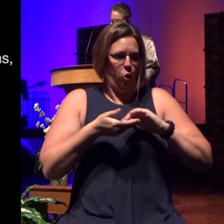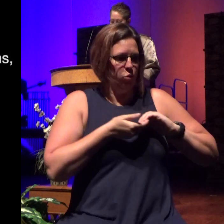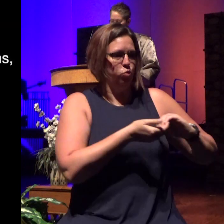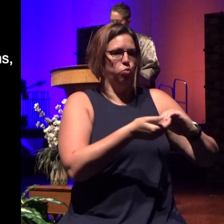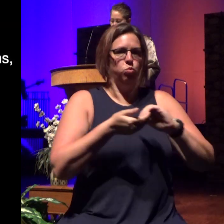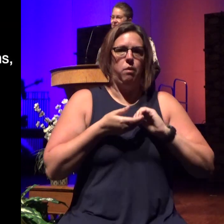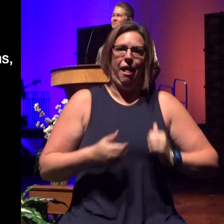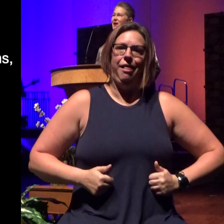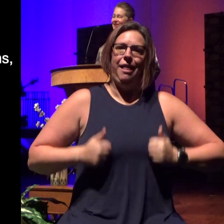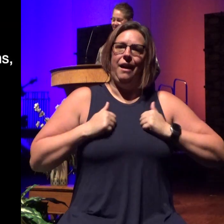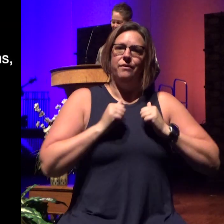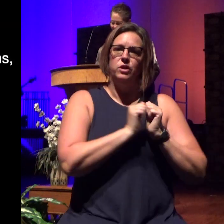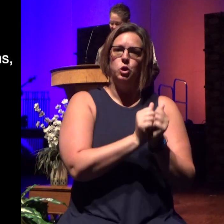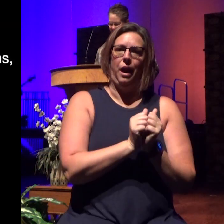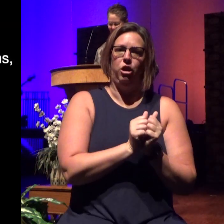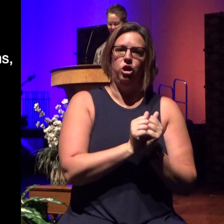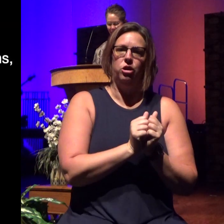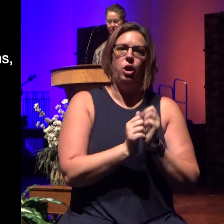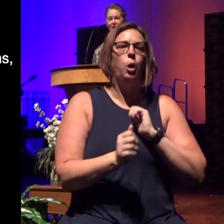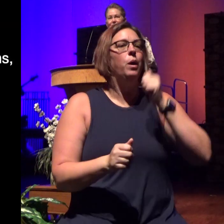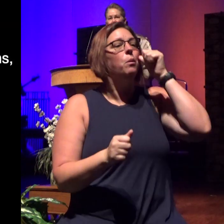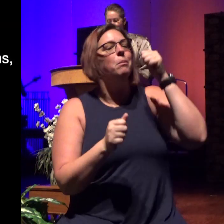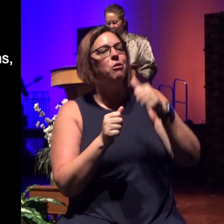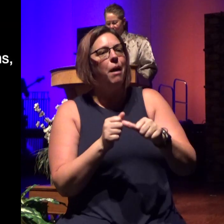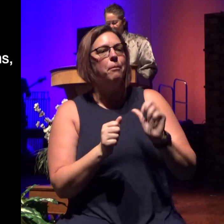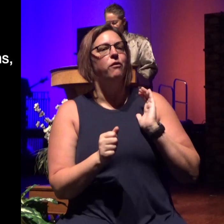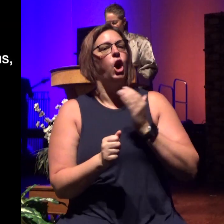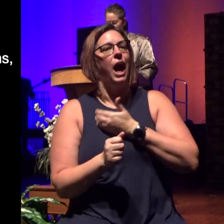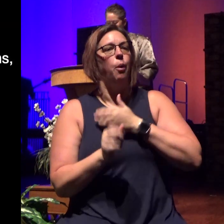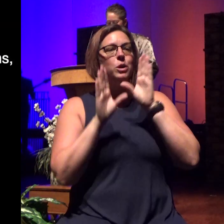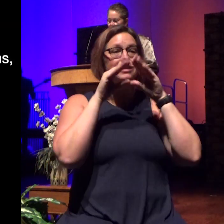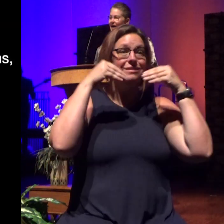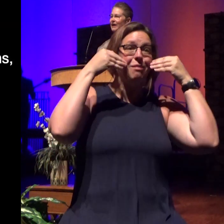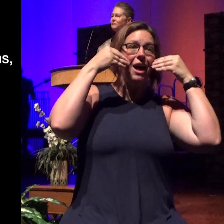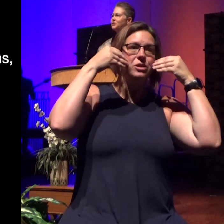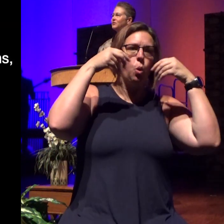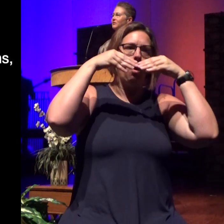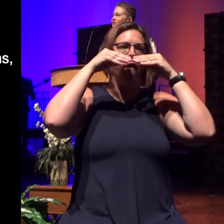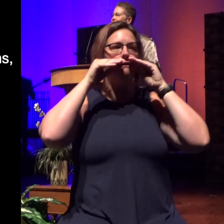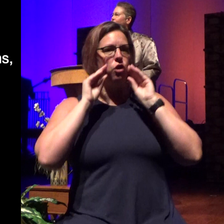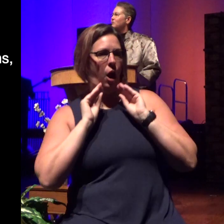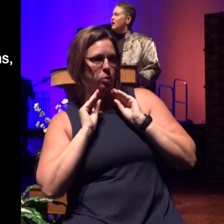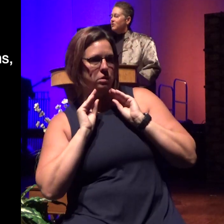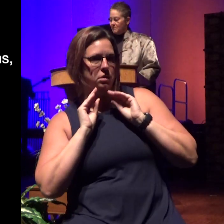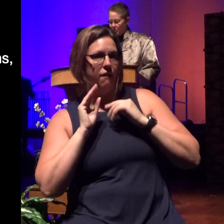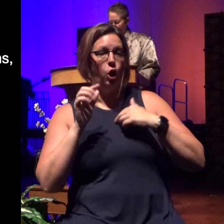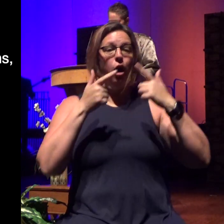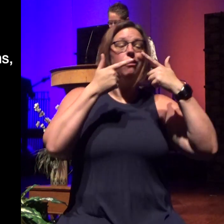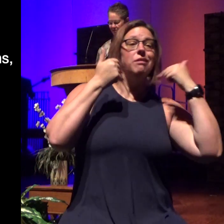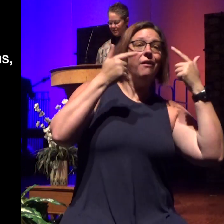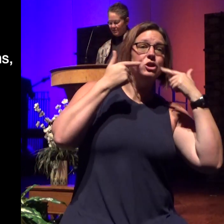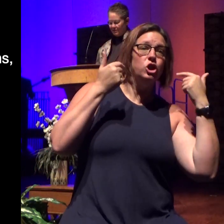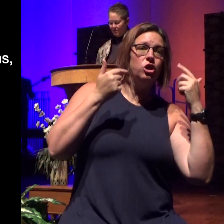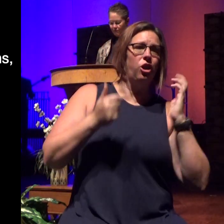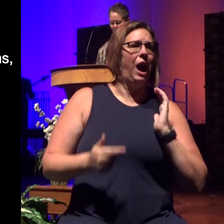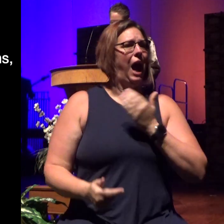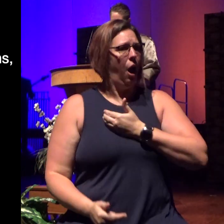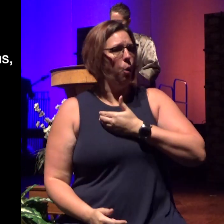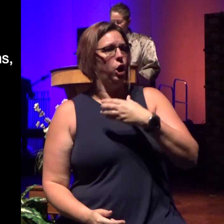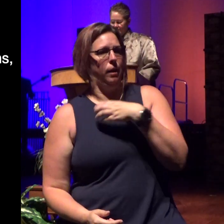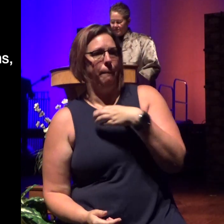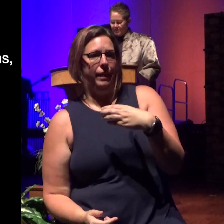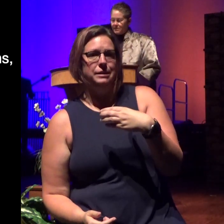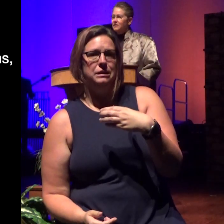will be remembered for our smiles and for our frowns, for our laughter or for our complaints, for